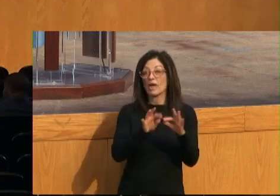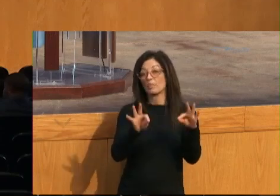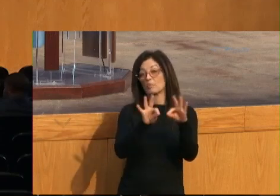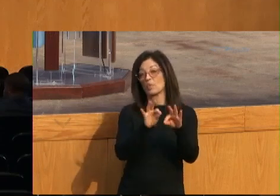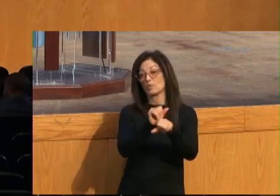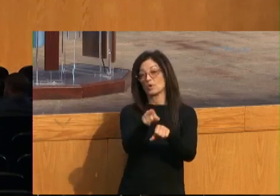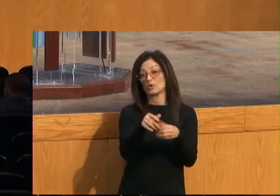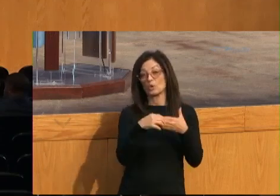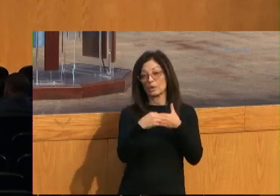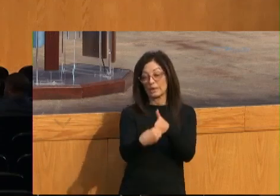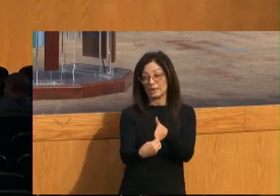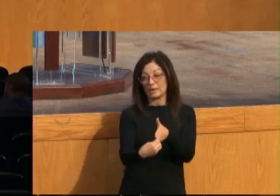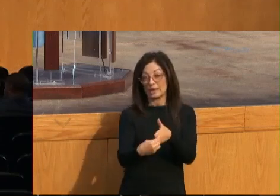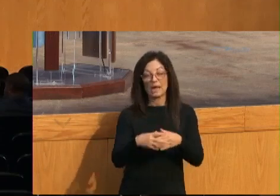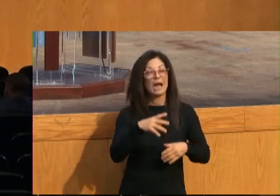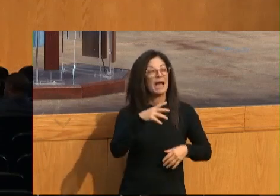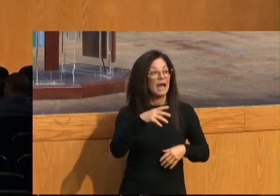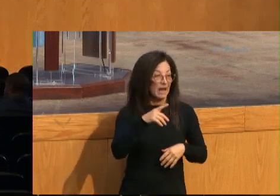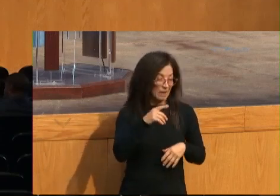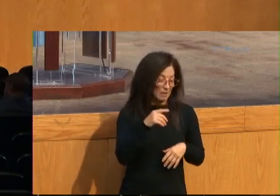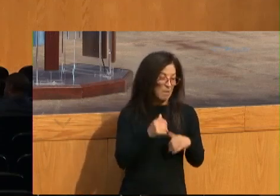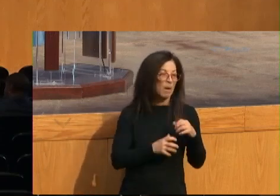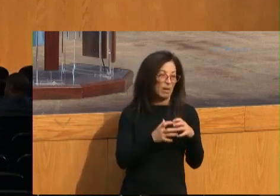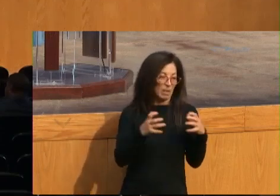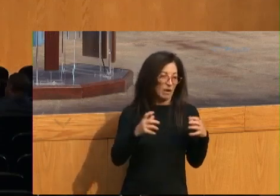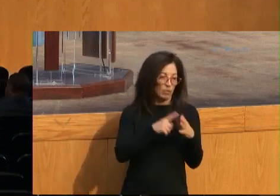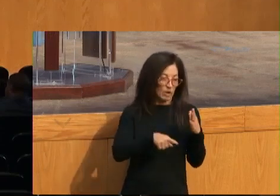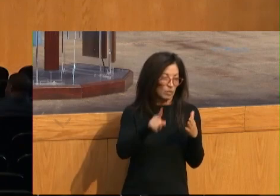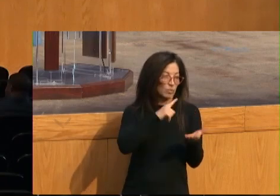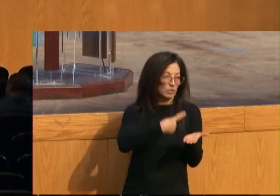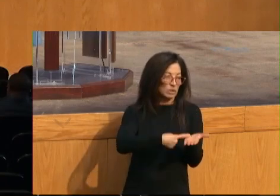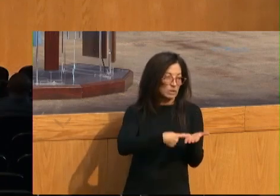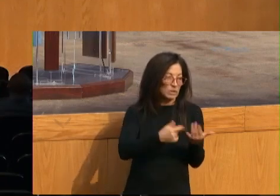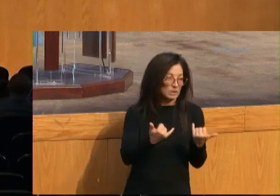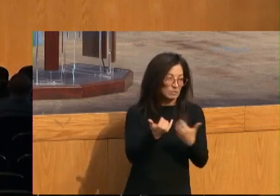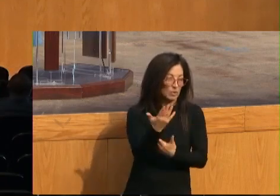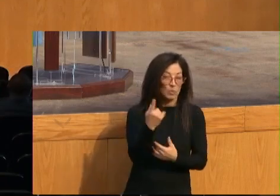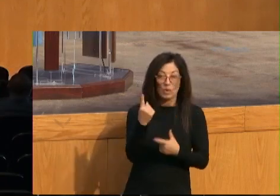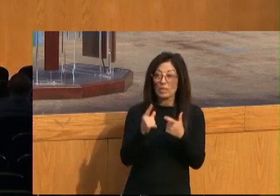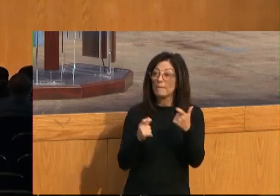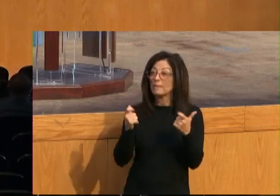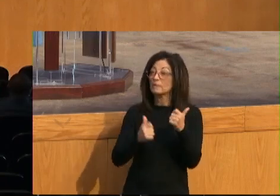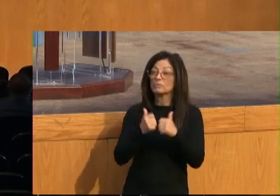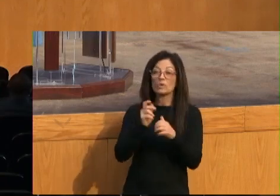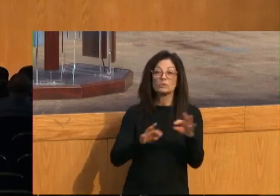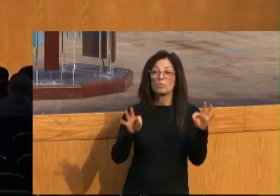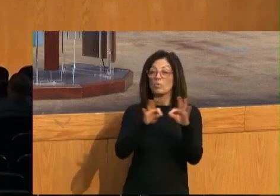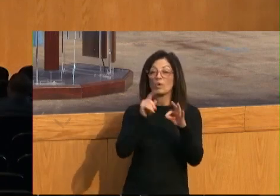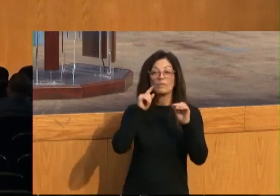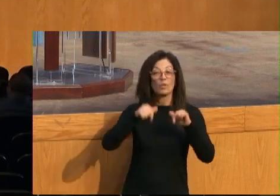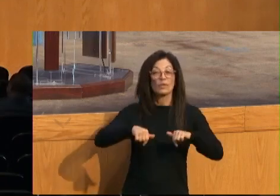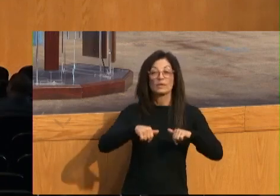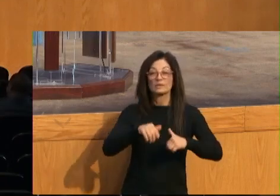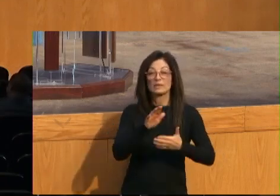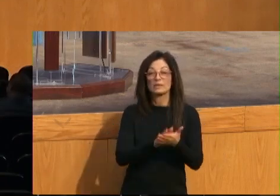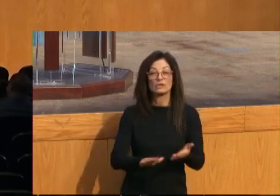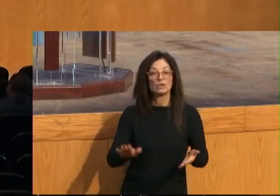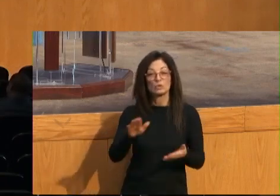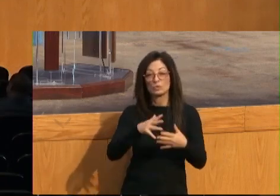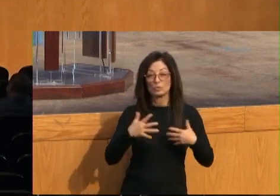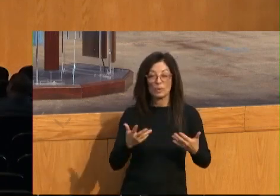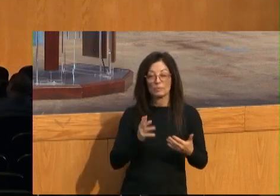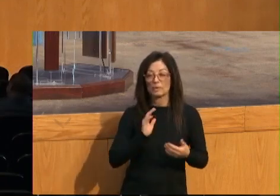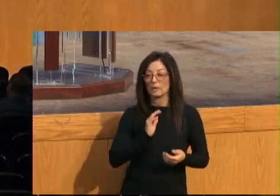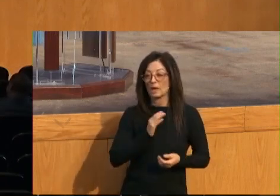leading, much of which he's going to talk about this morning. And one of that, the biggest and most important for the institution is our